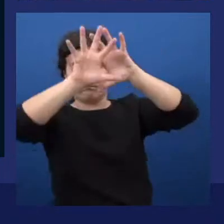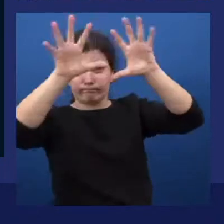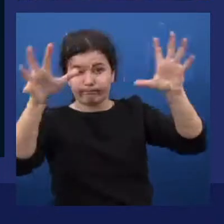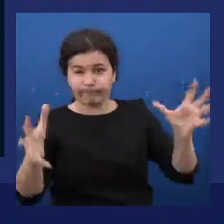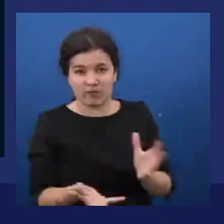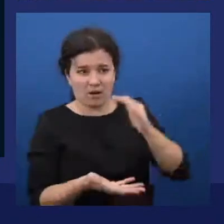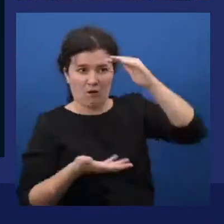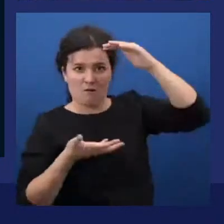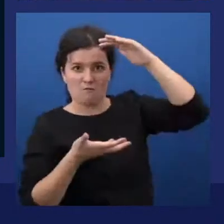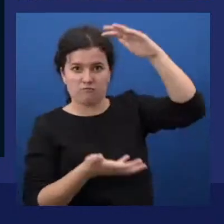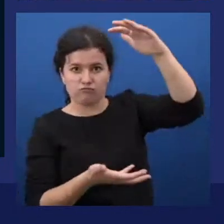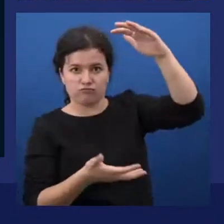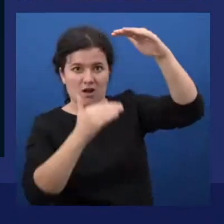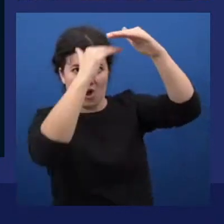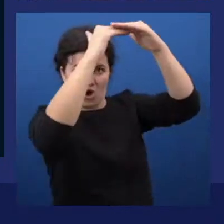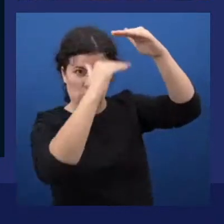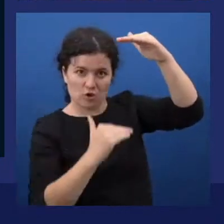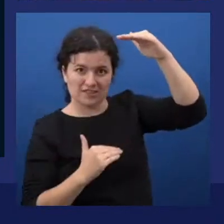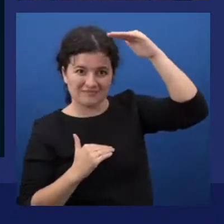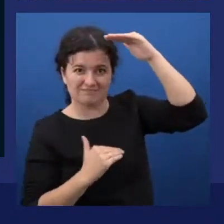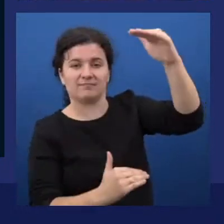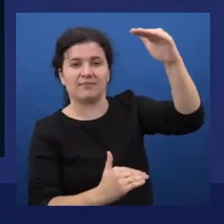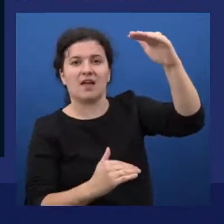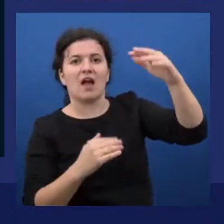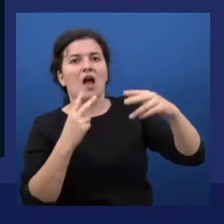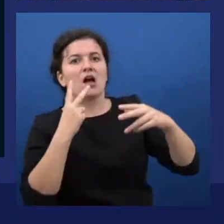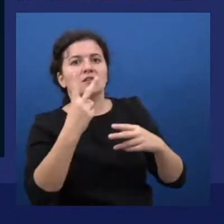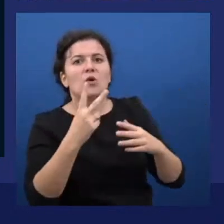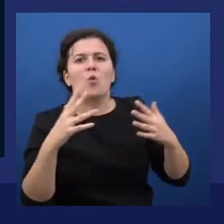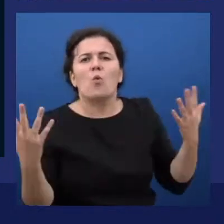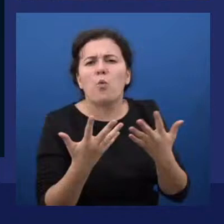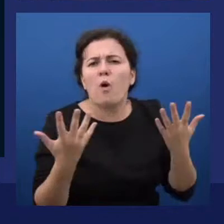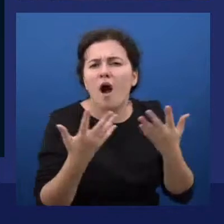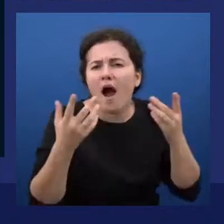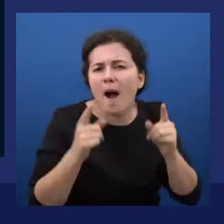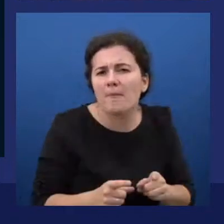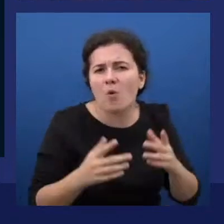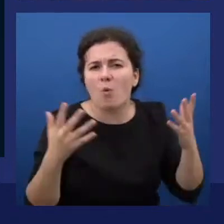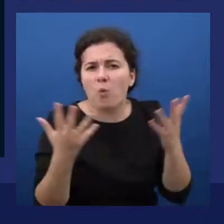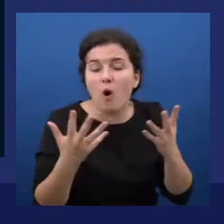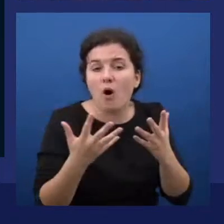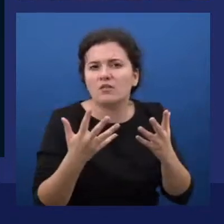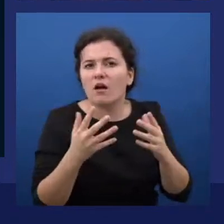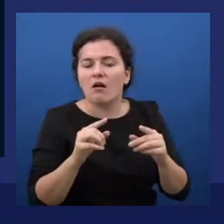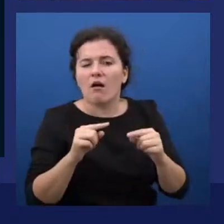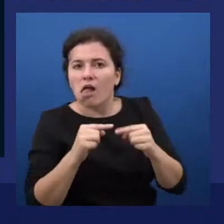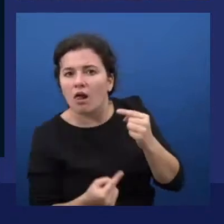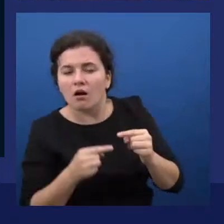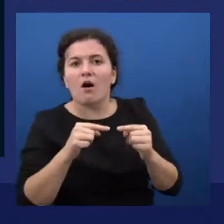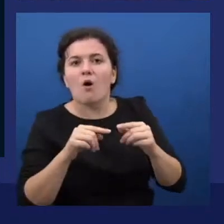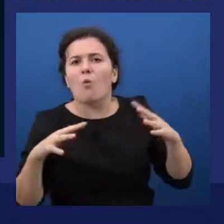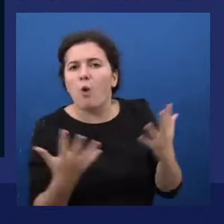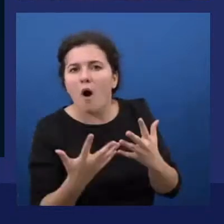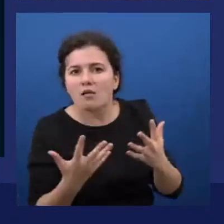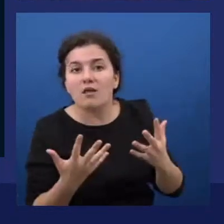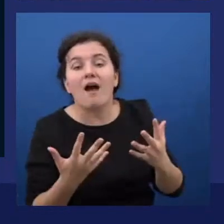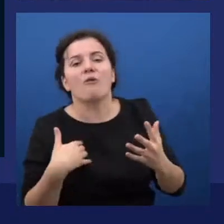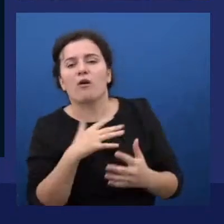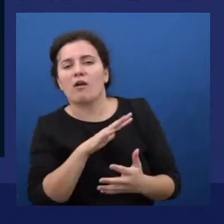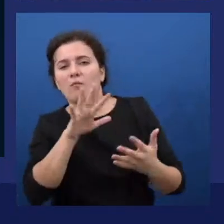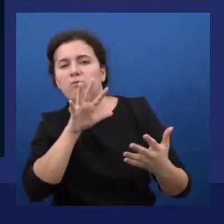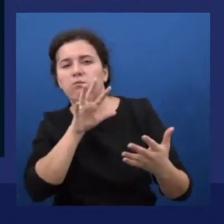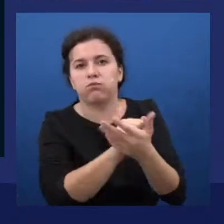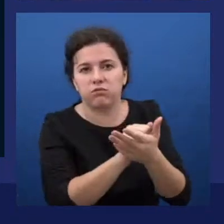understanding what happened and when, what kind of anomaly happened there. And let me go